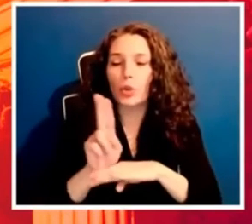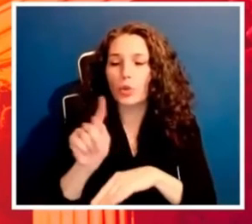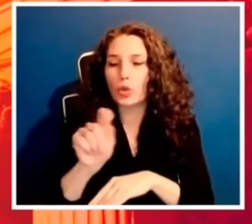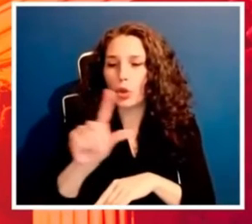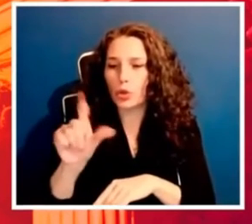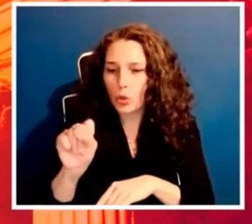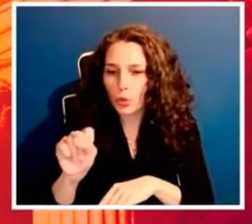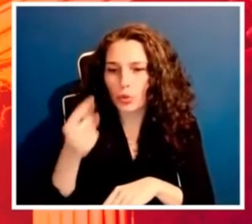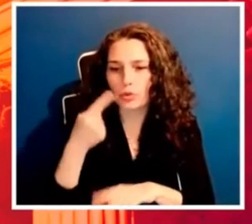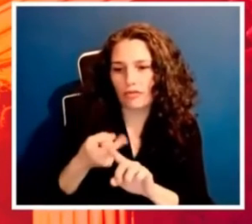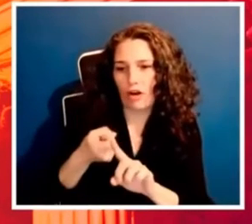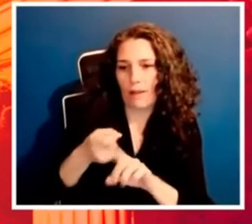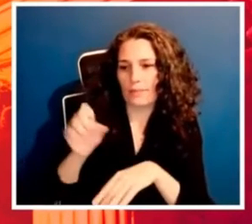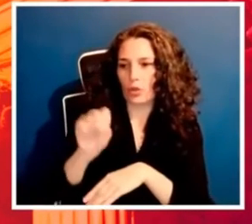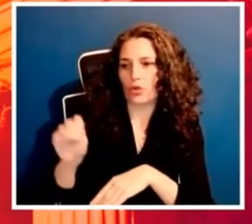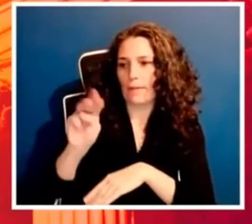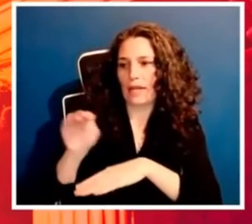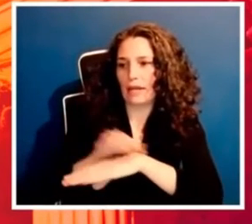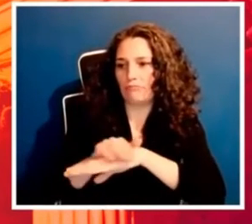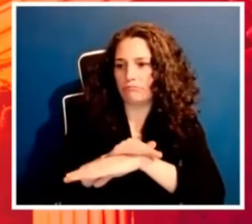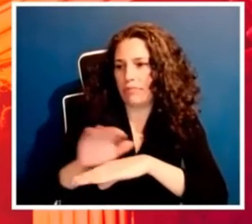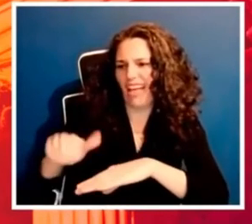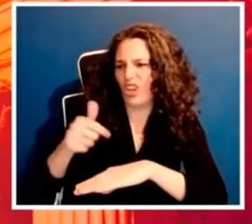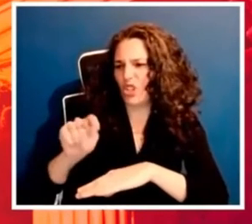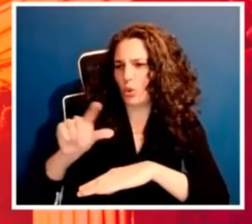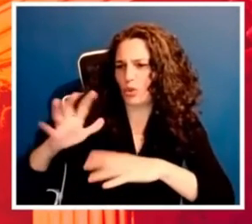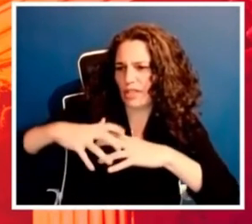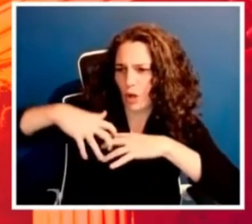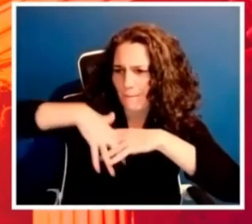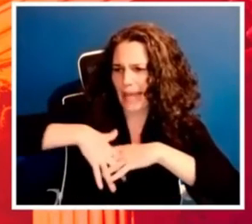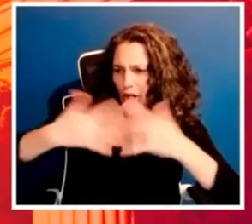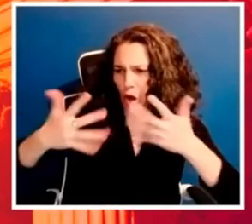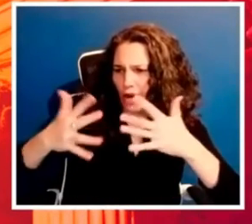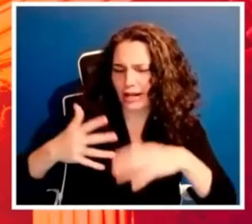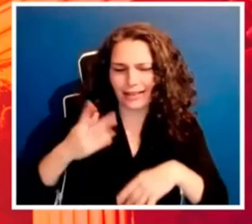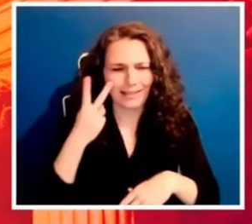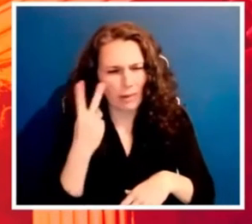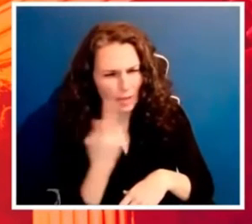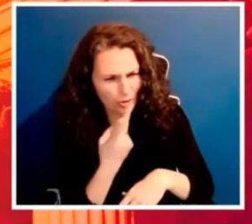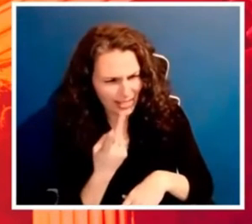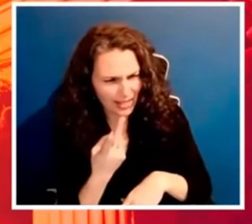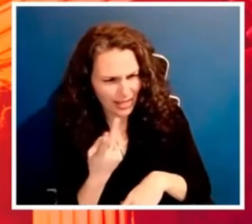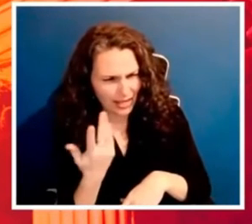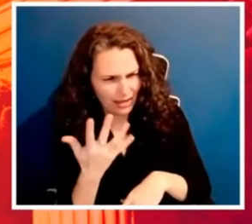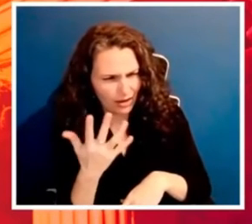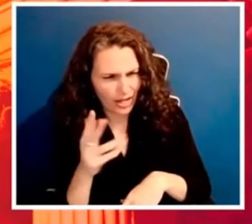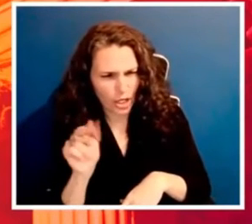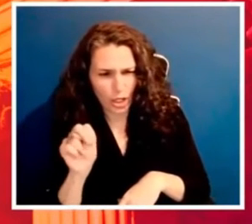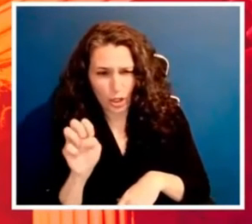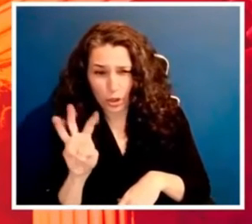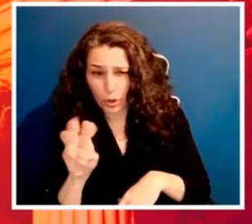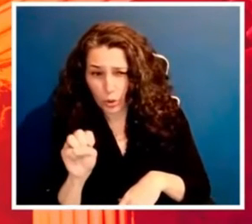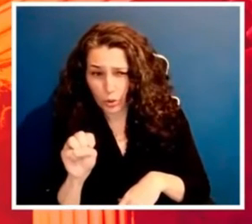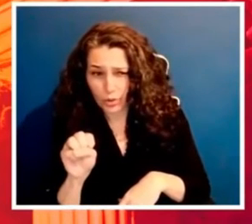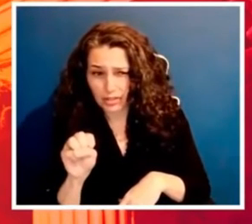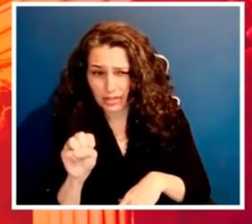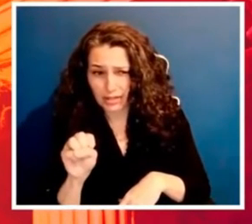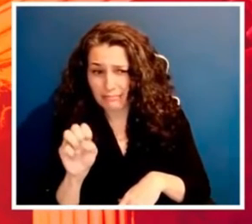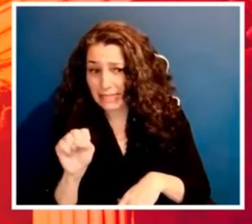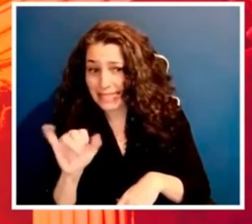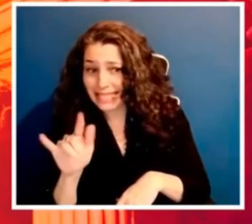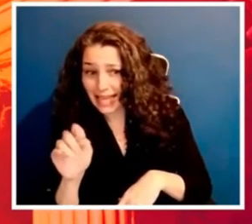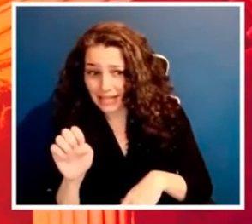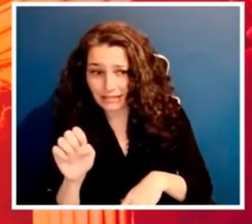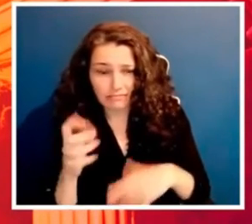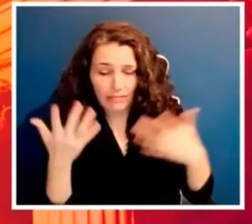social media platforms or whatever other, you know, if you've seen it on a news site or something like that, contact